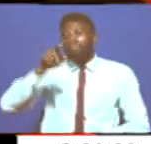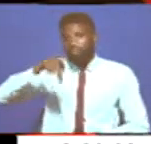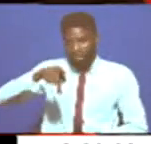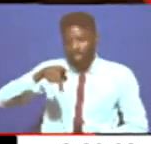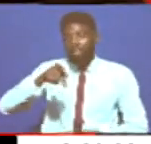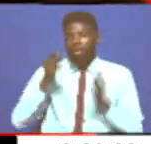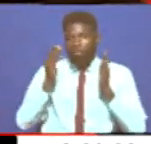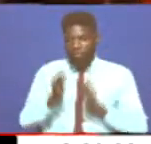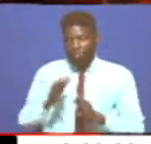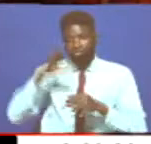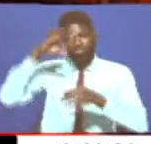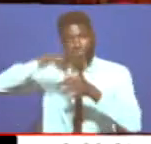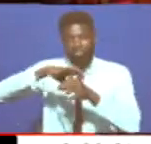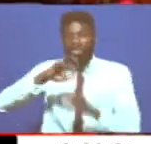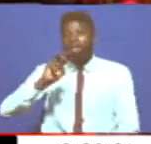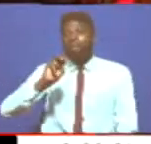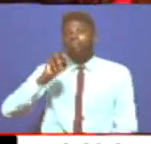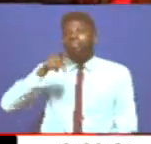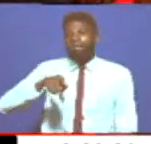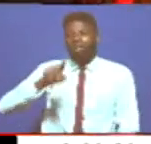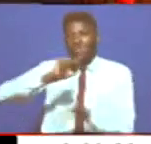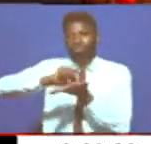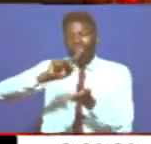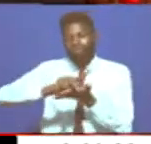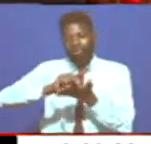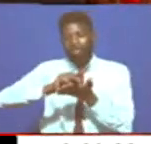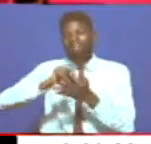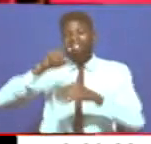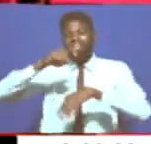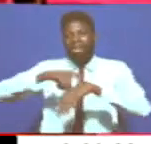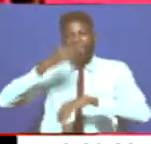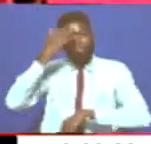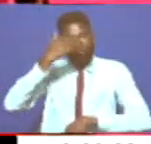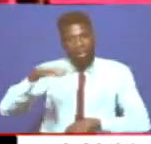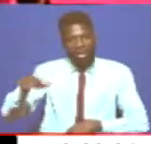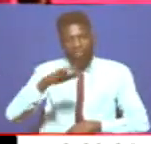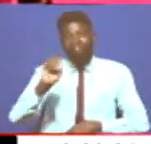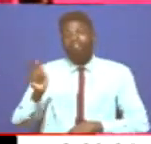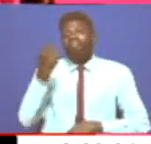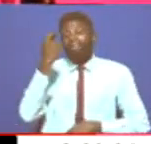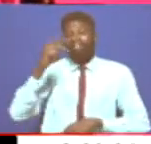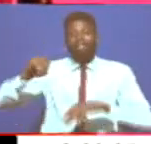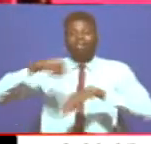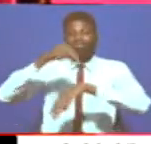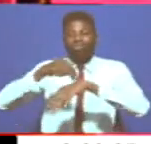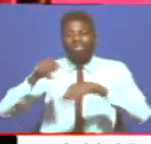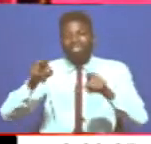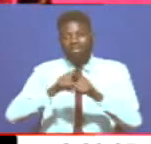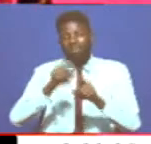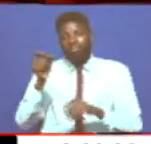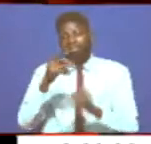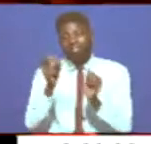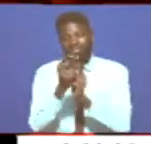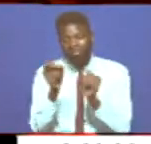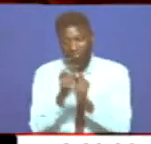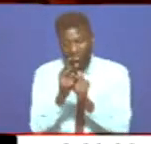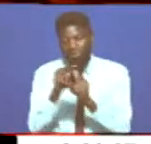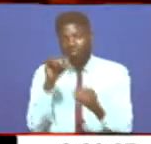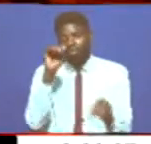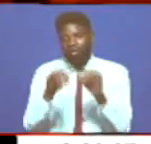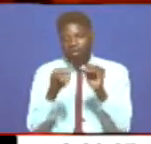represent the Kuria constituency in the National Assembly of Kenya in the December 2007 parliamentary election.